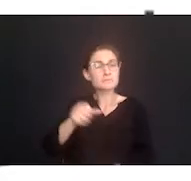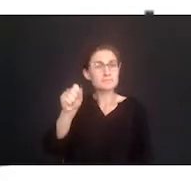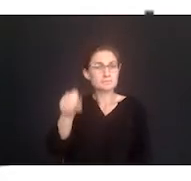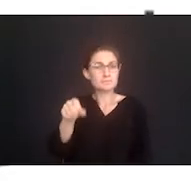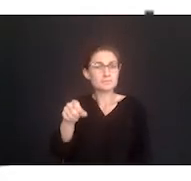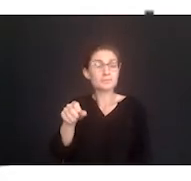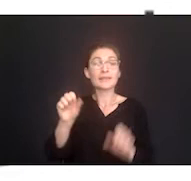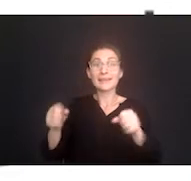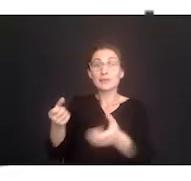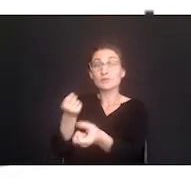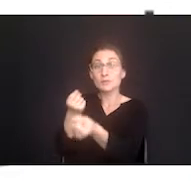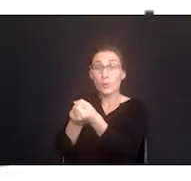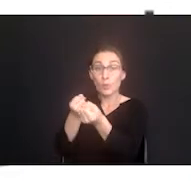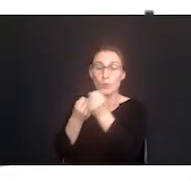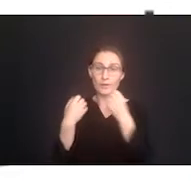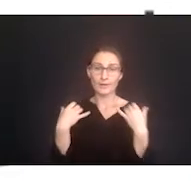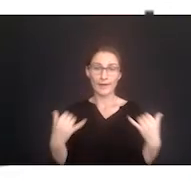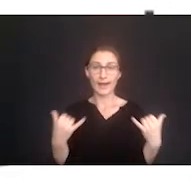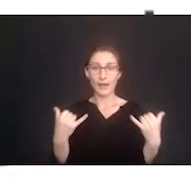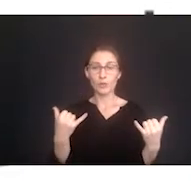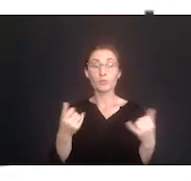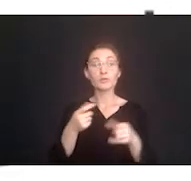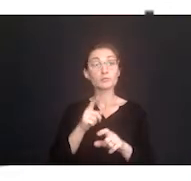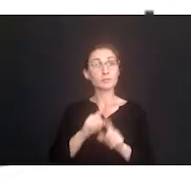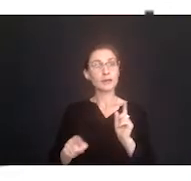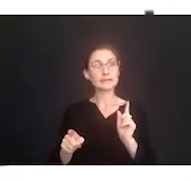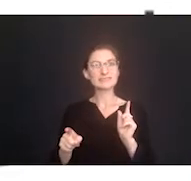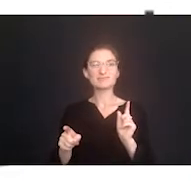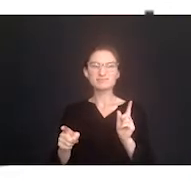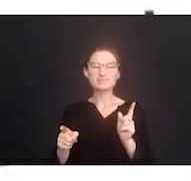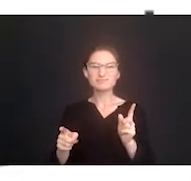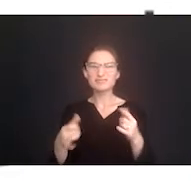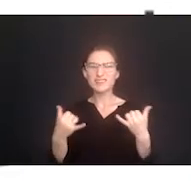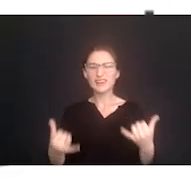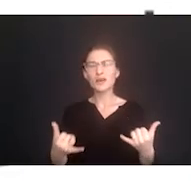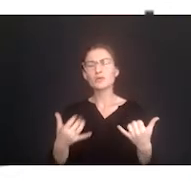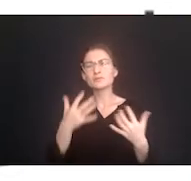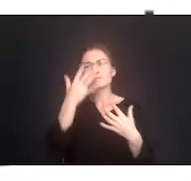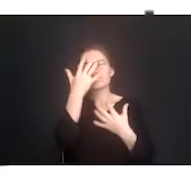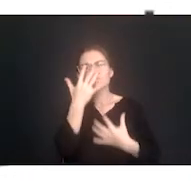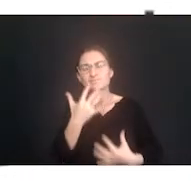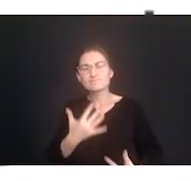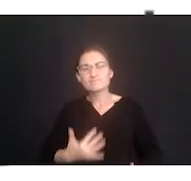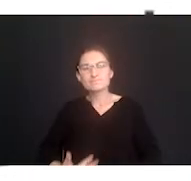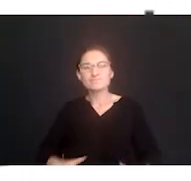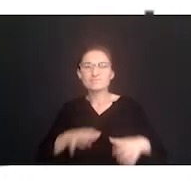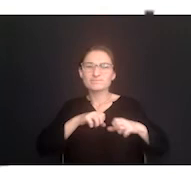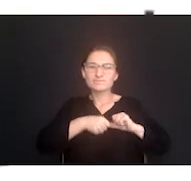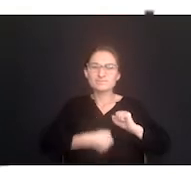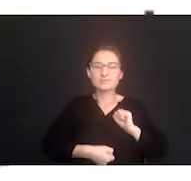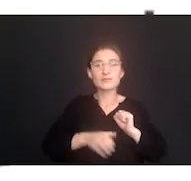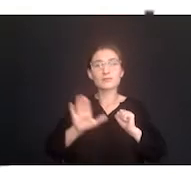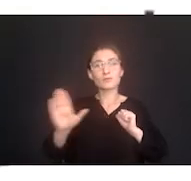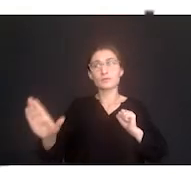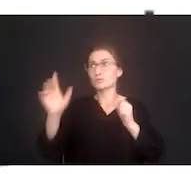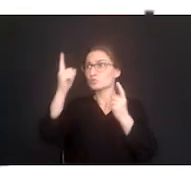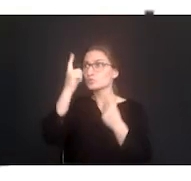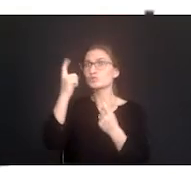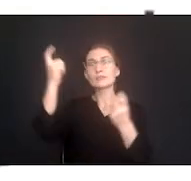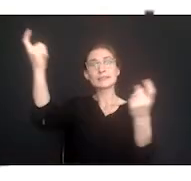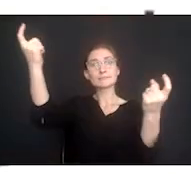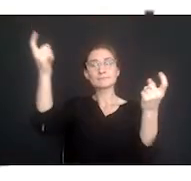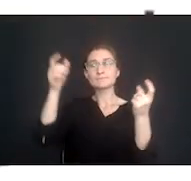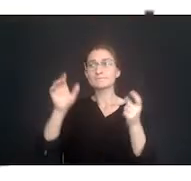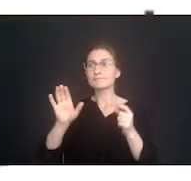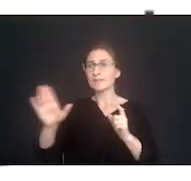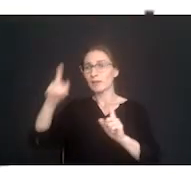that they can financially support him even now. But they're now grieving the life they thought he would have, the dreams, the aspirations they thought